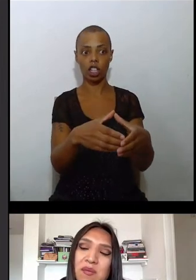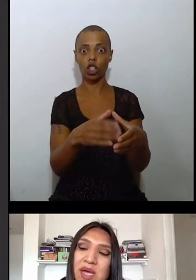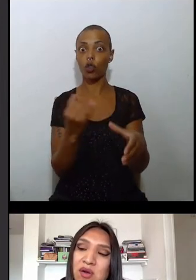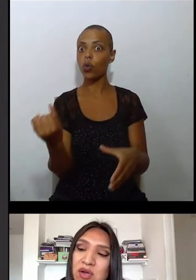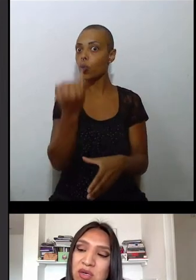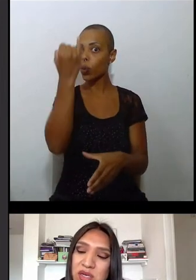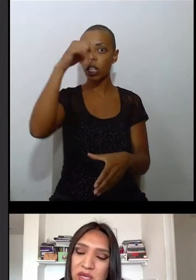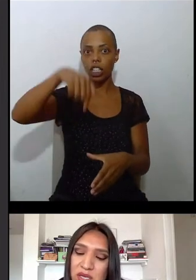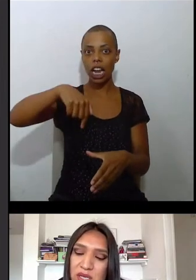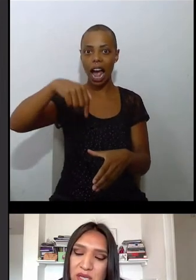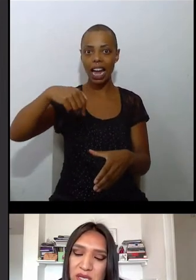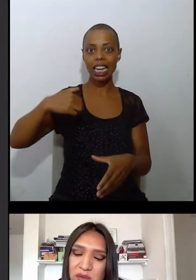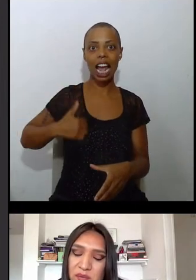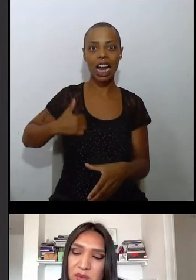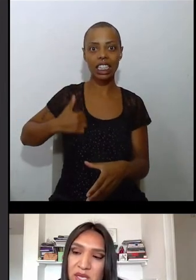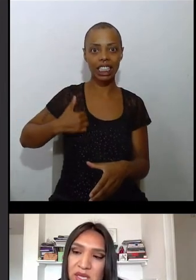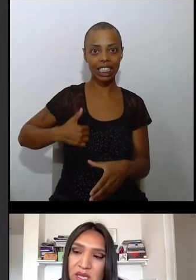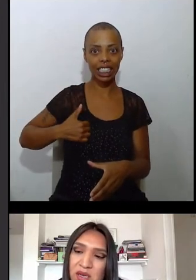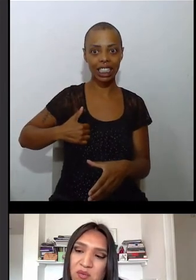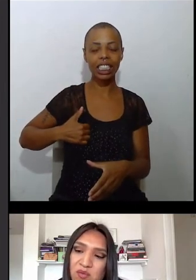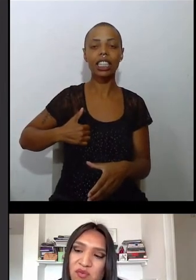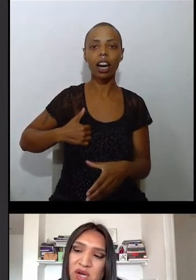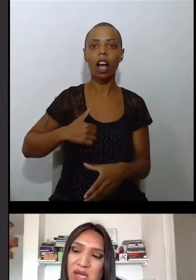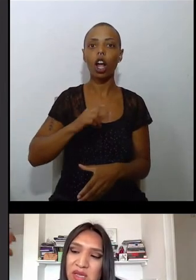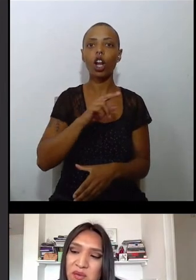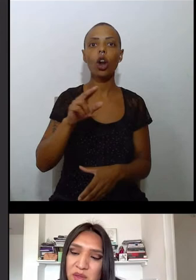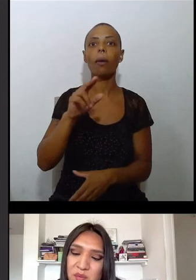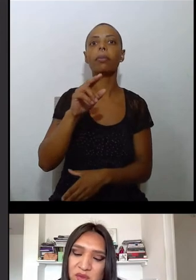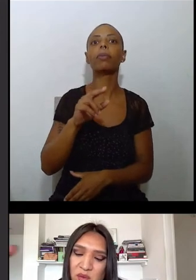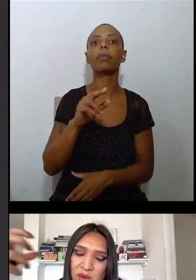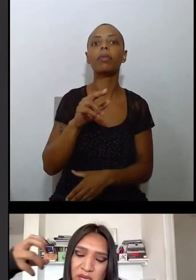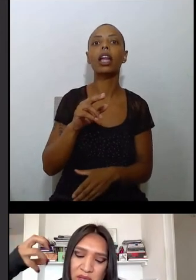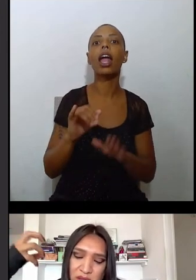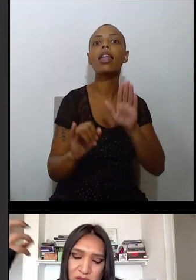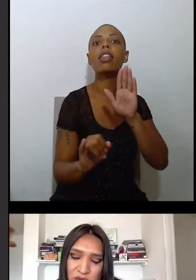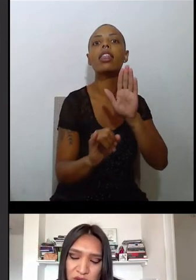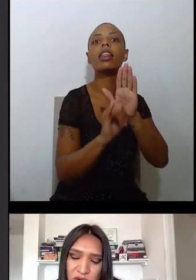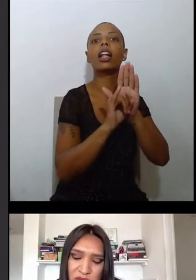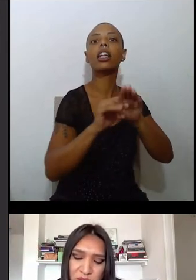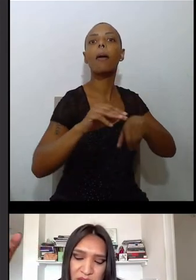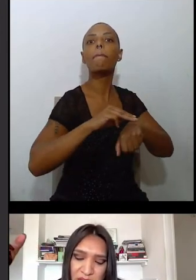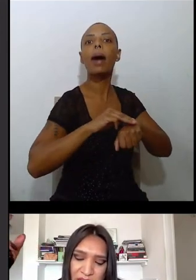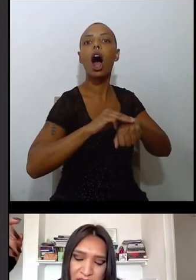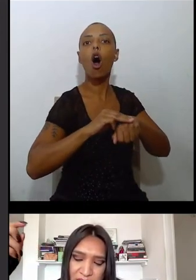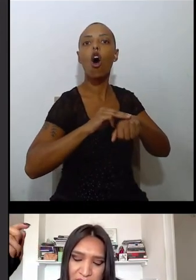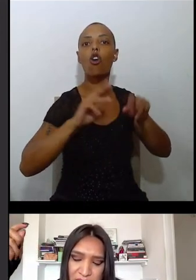topics there is a group a very well-known group here in Argentina Maron